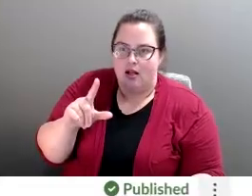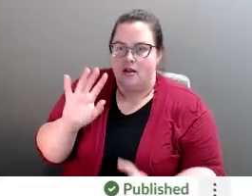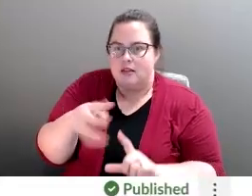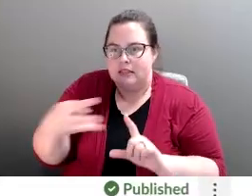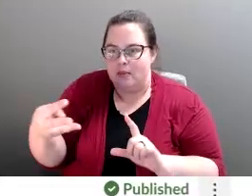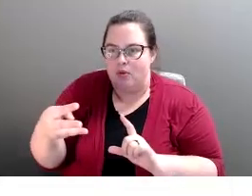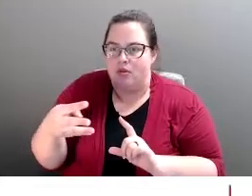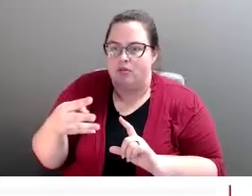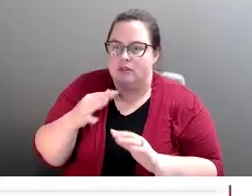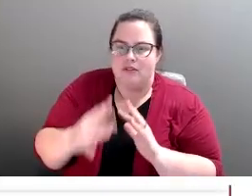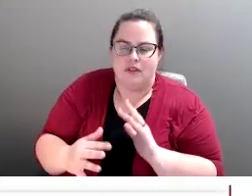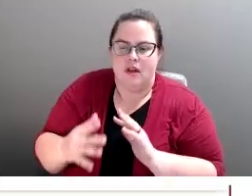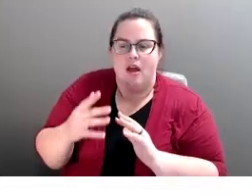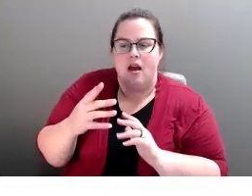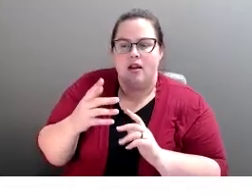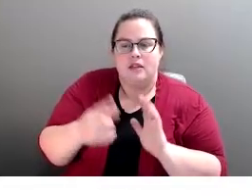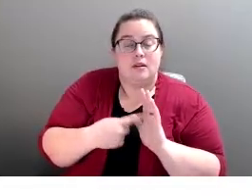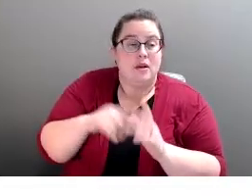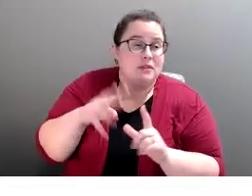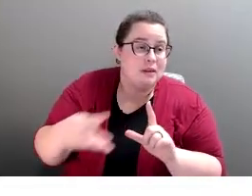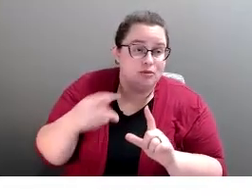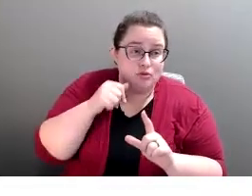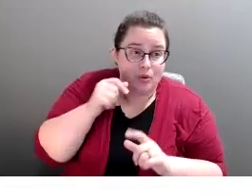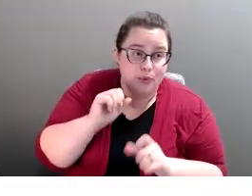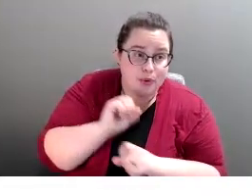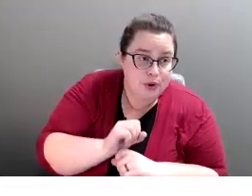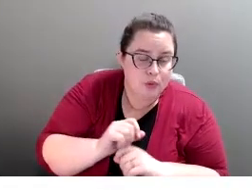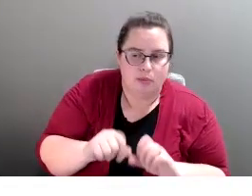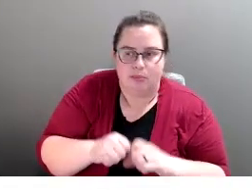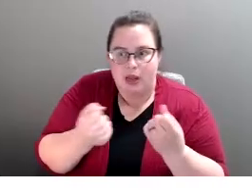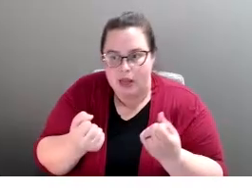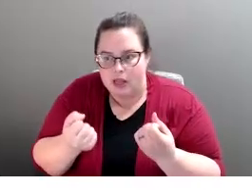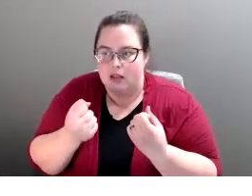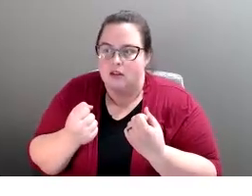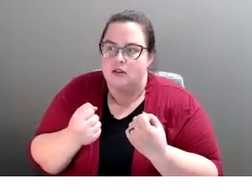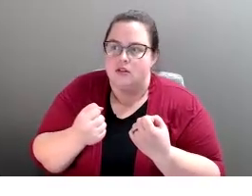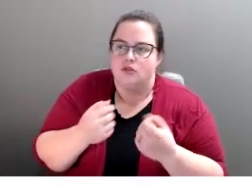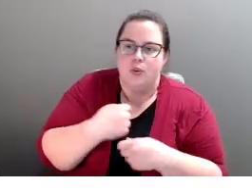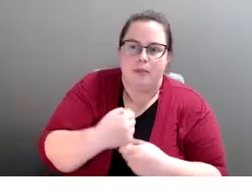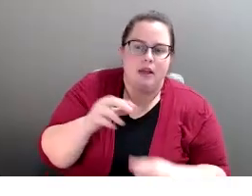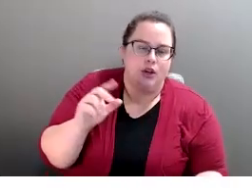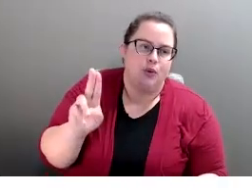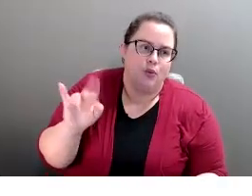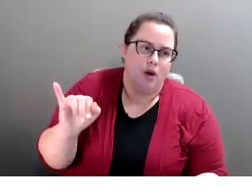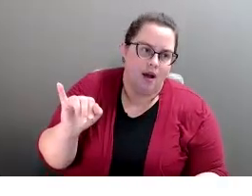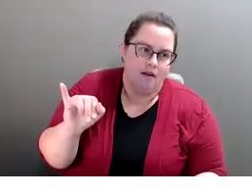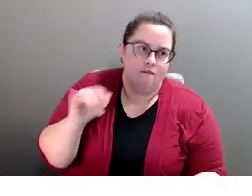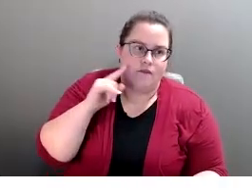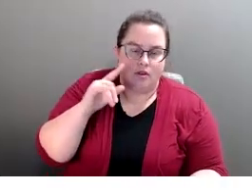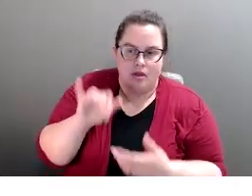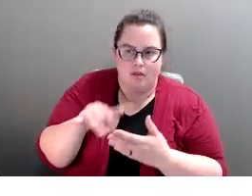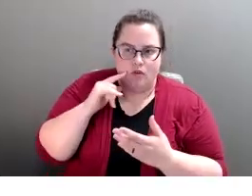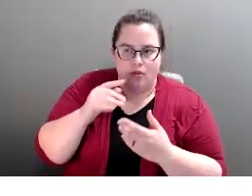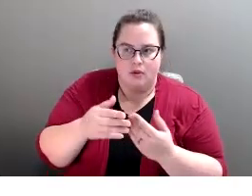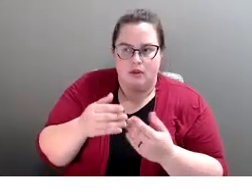and like and sometimes those tables wouldn't work, they'd break. So we ended up creating some UI for that, so that make it really easy for